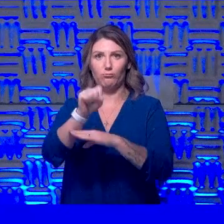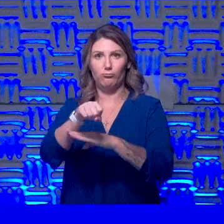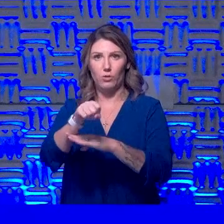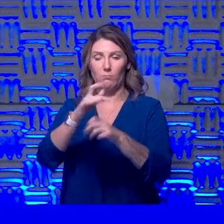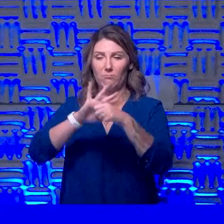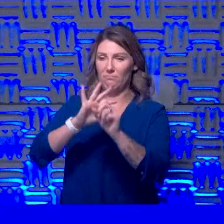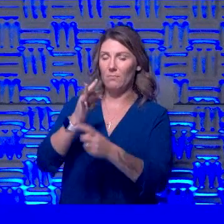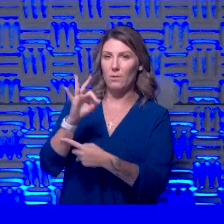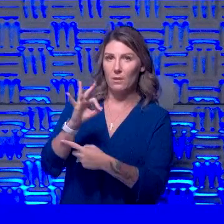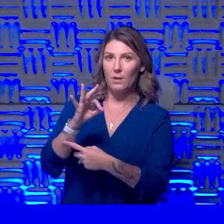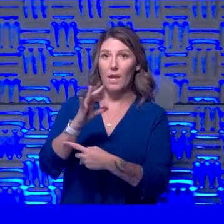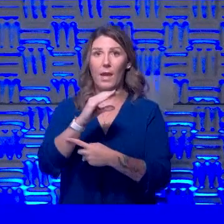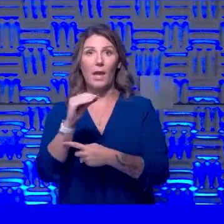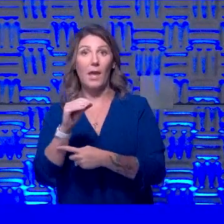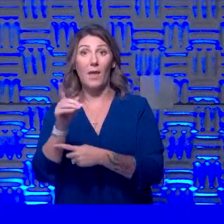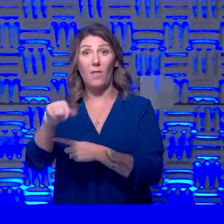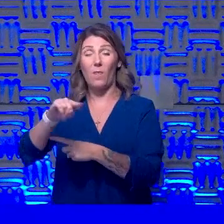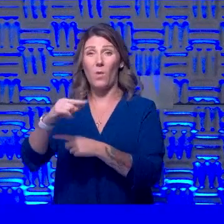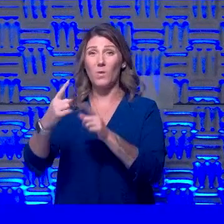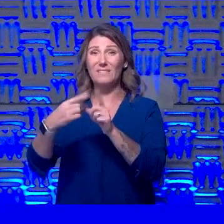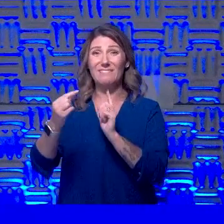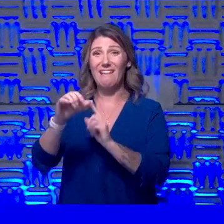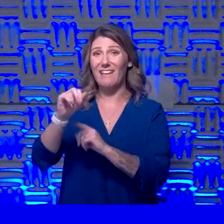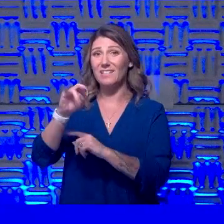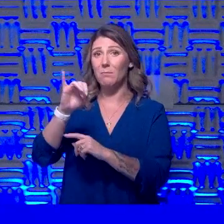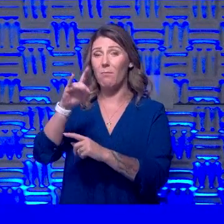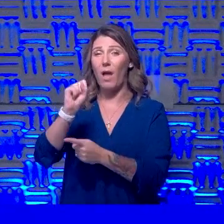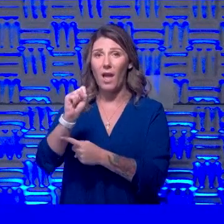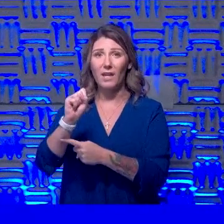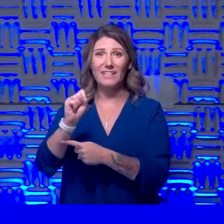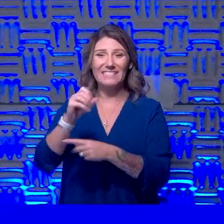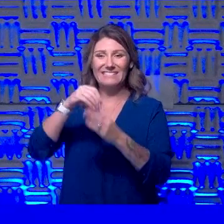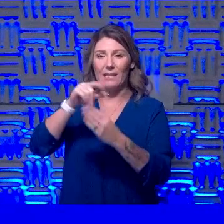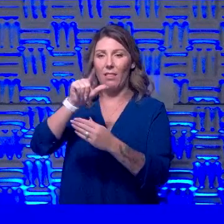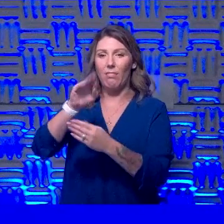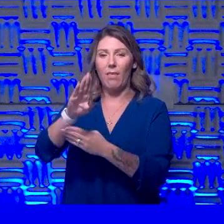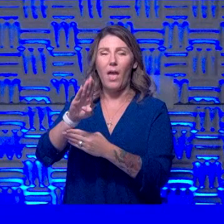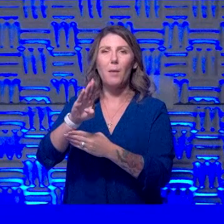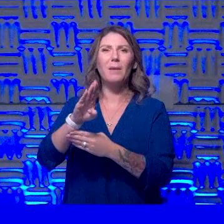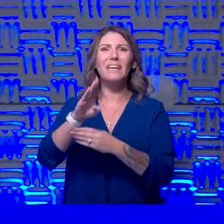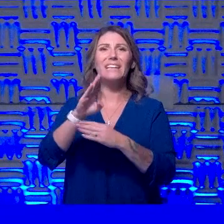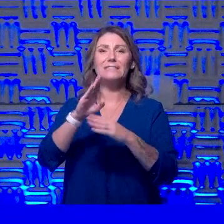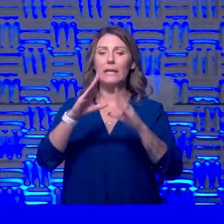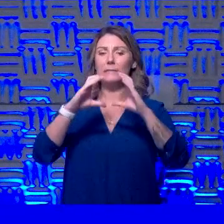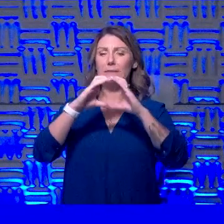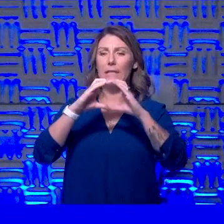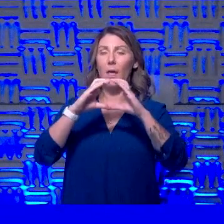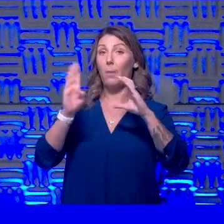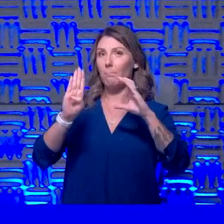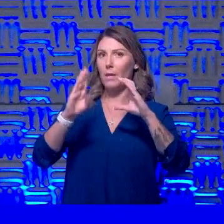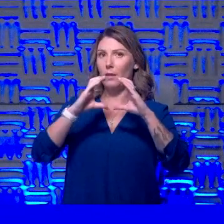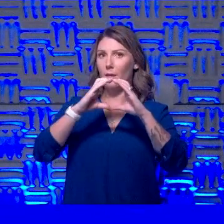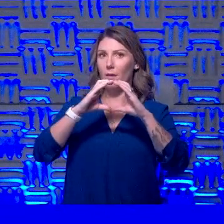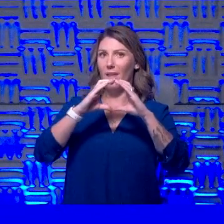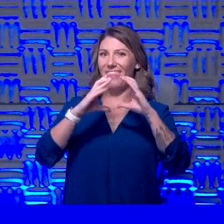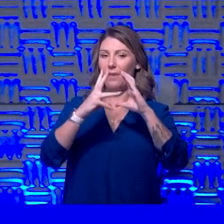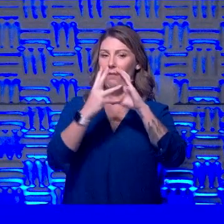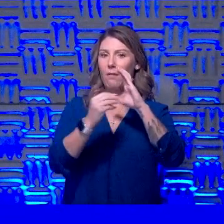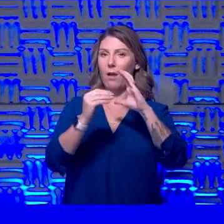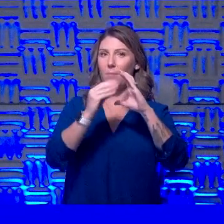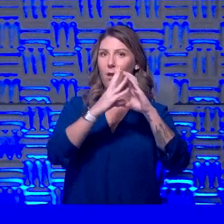lab, which is very good. You have a clone of a B cell that makes a certain antibody. You can produce